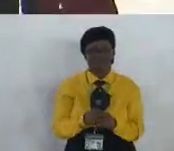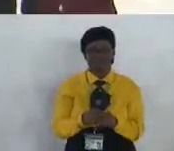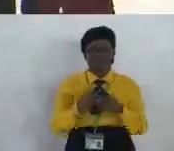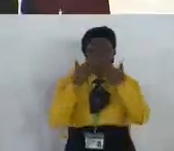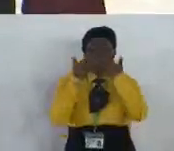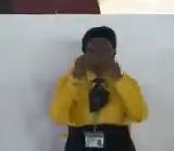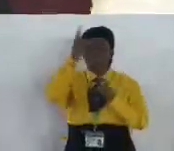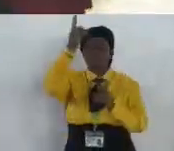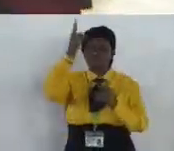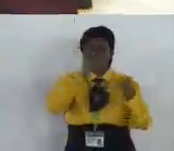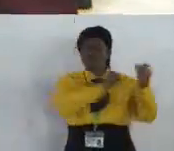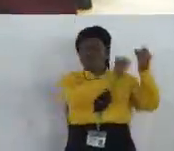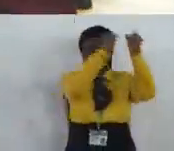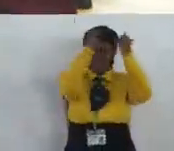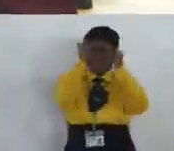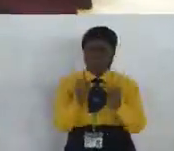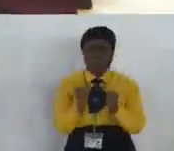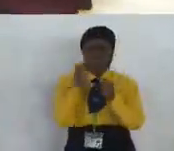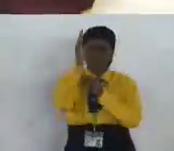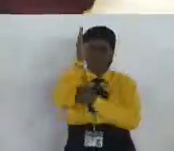Thank you, Almighty God.